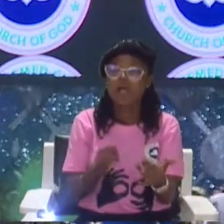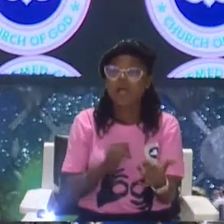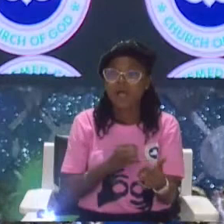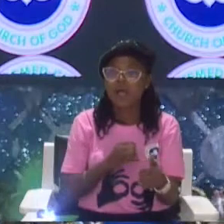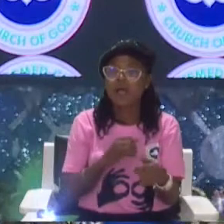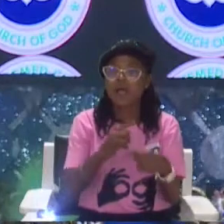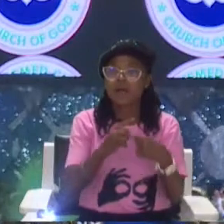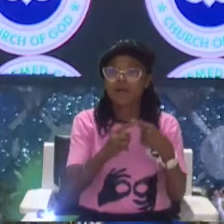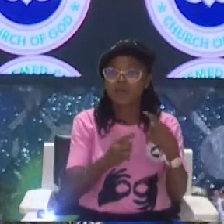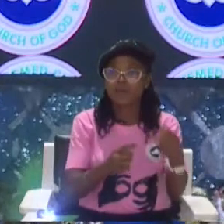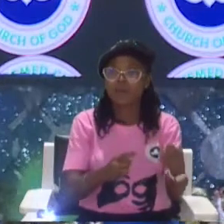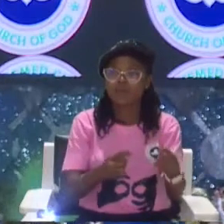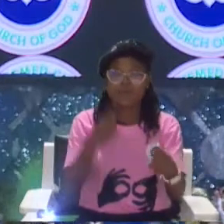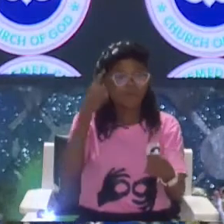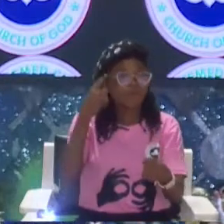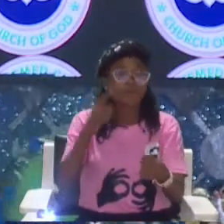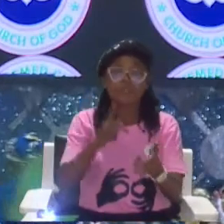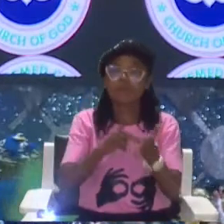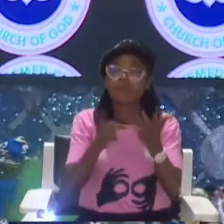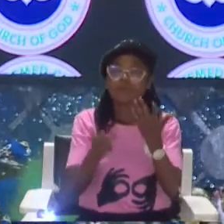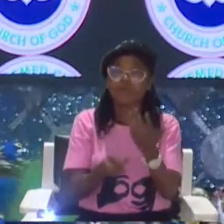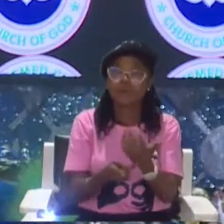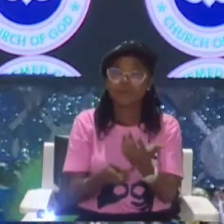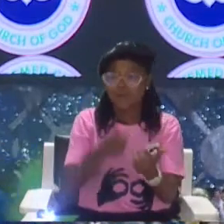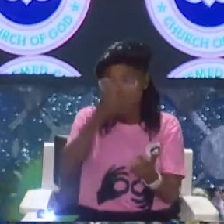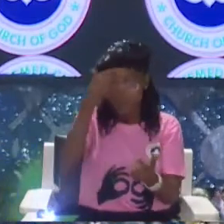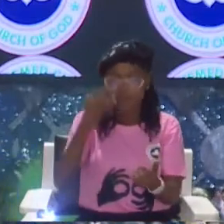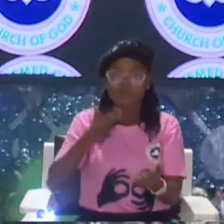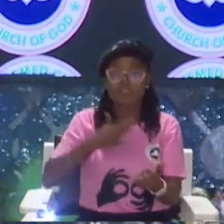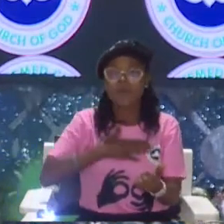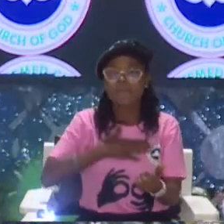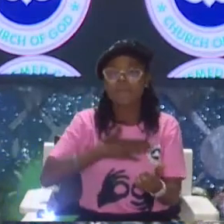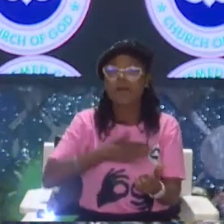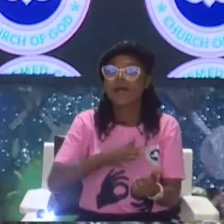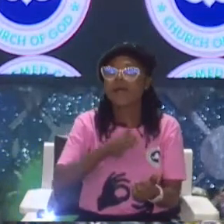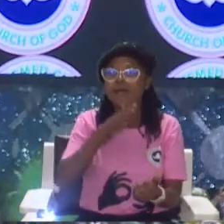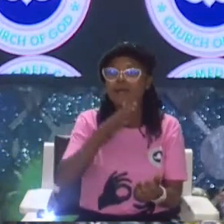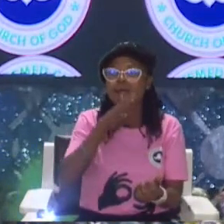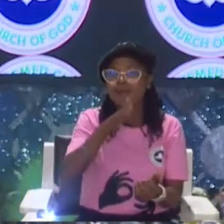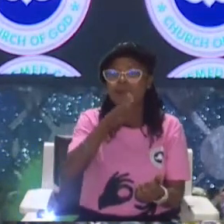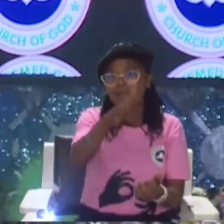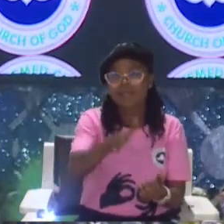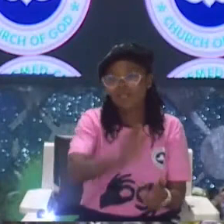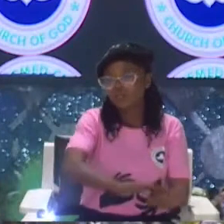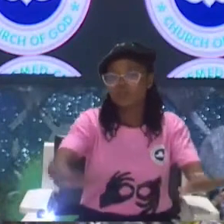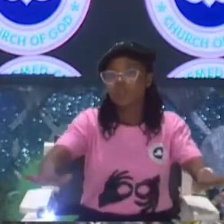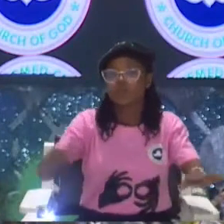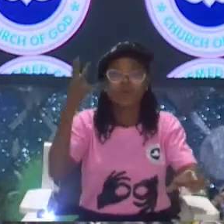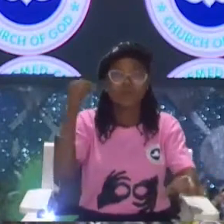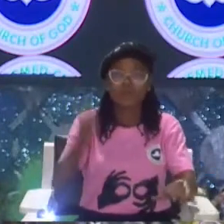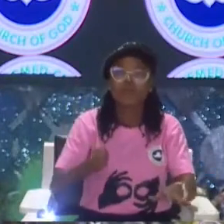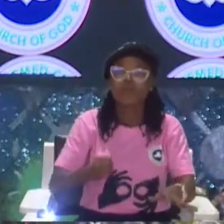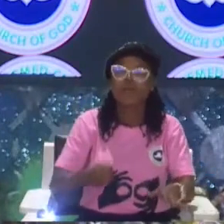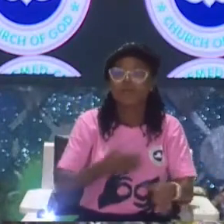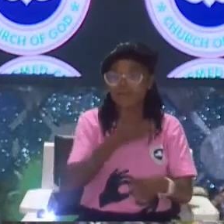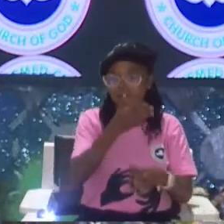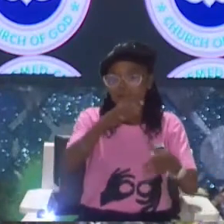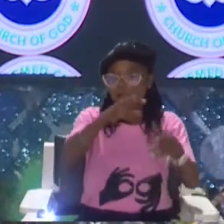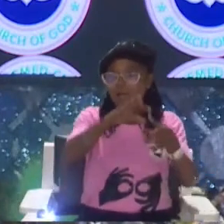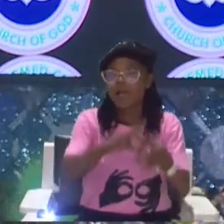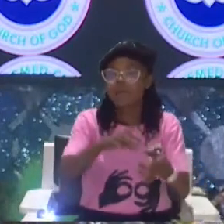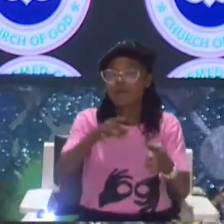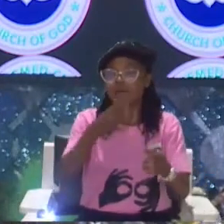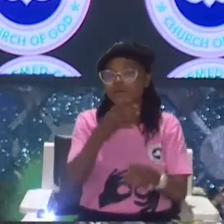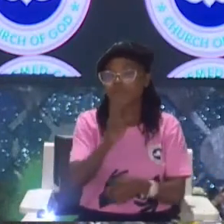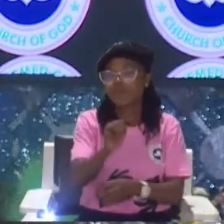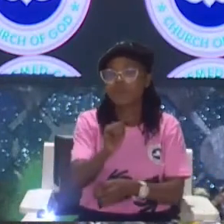the program because my grandchildren were among. Mo wa lo si bi ile iwe yi nitori awon omo omo mi